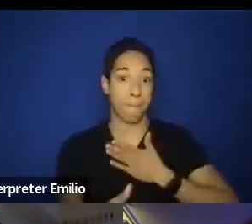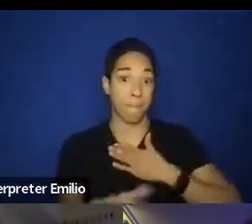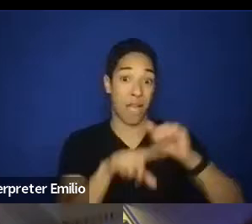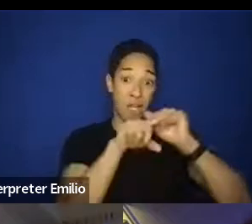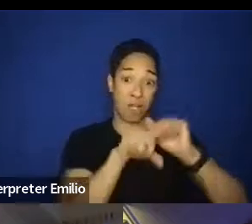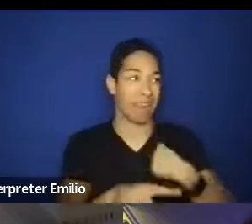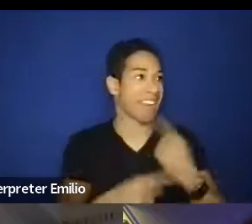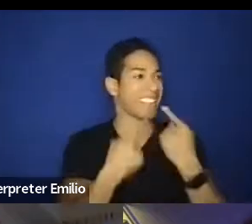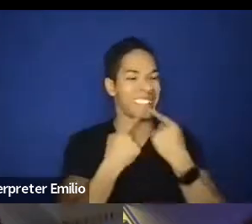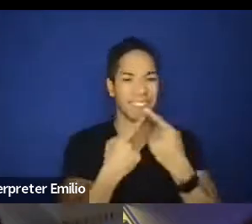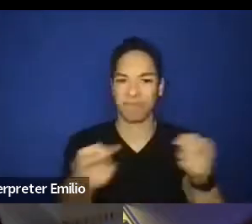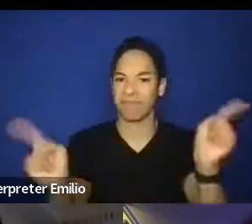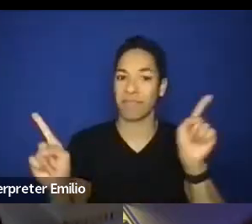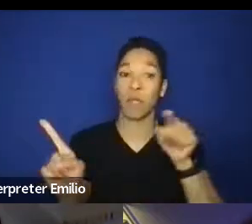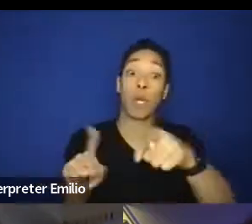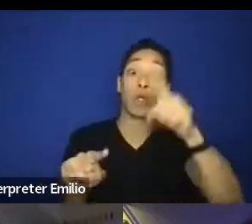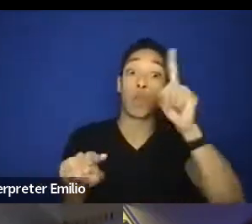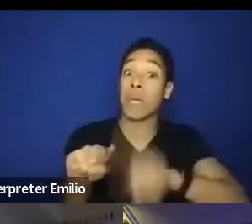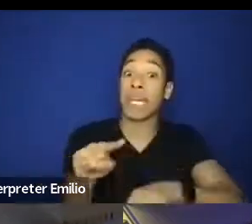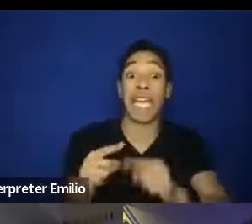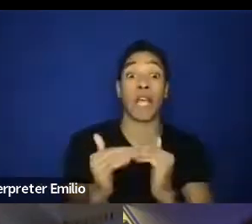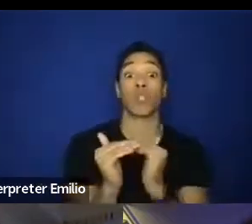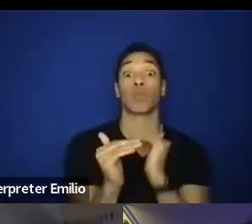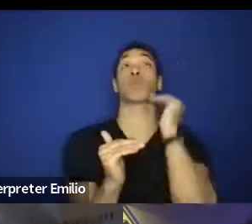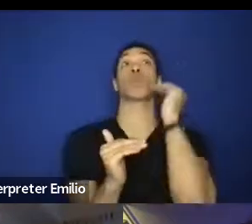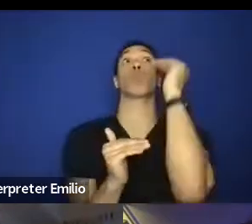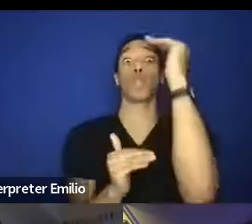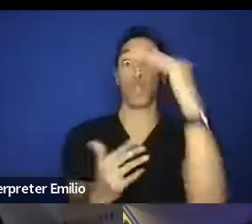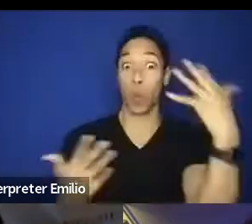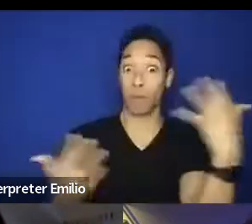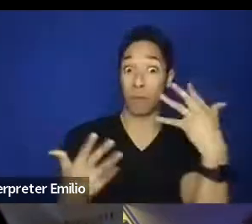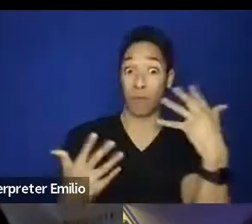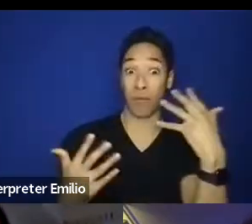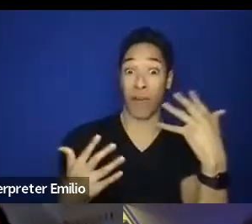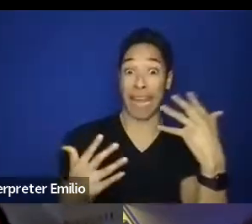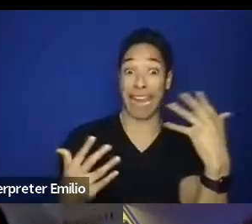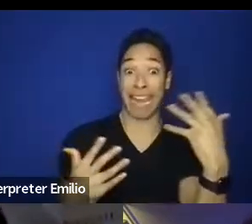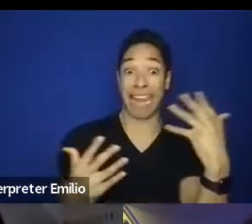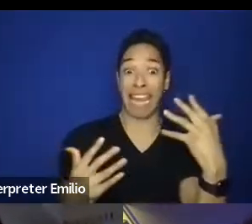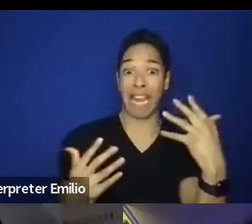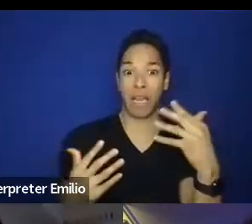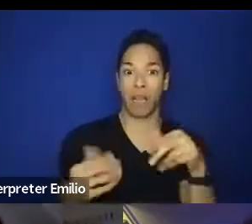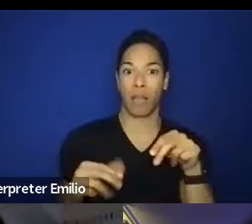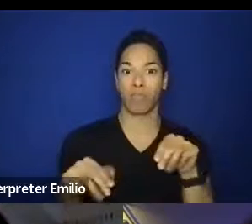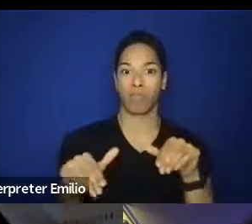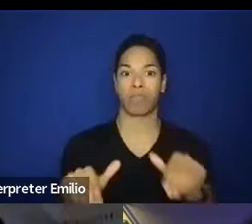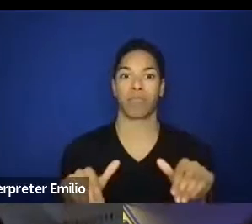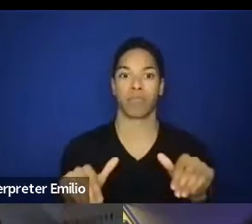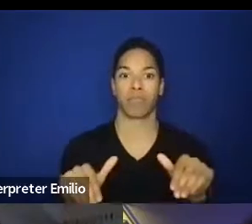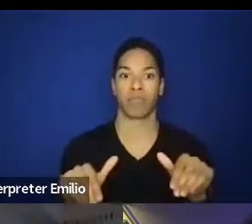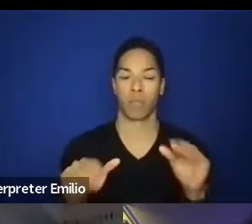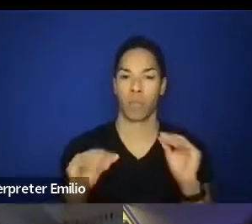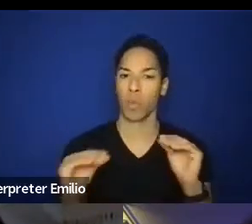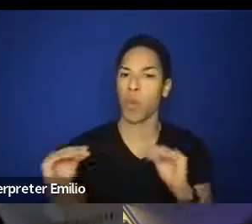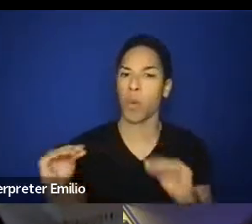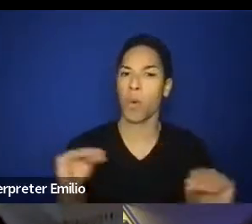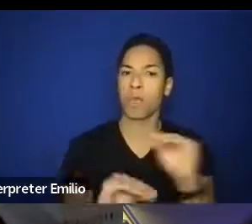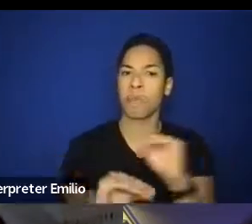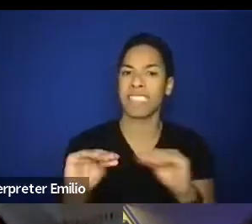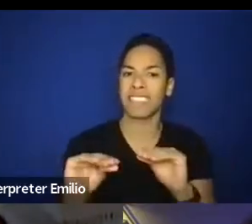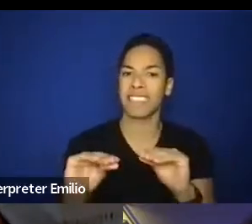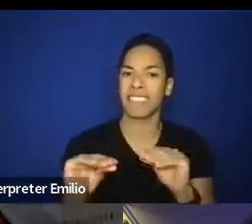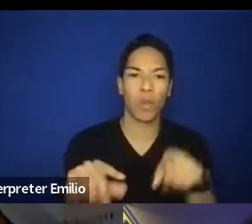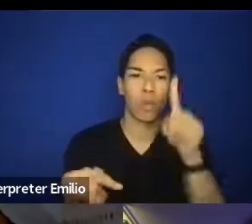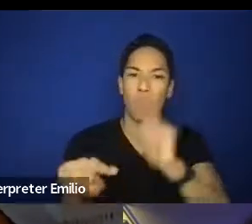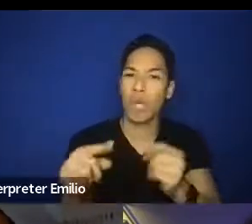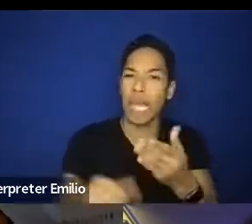wrong that you don't move. Because when you stop moving, you can't grow. you can't learn. I'll be the first, I've got